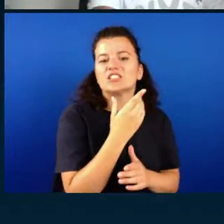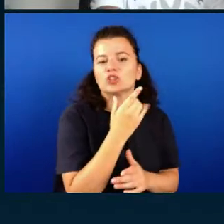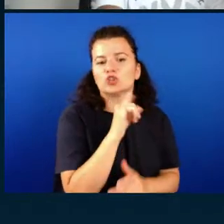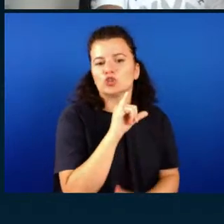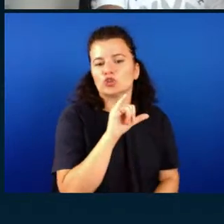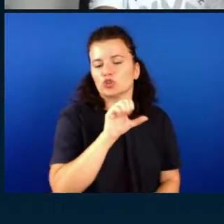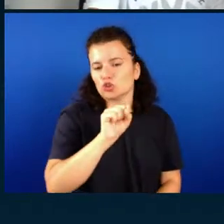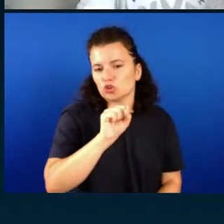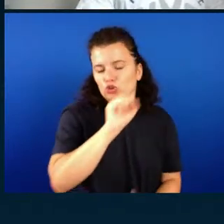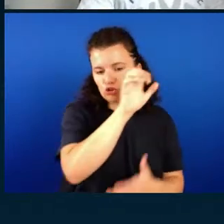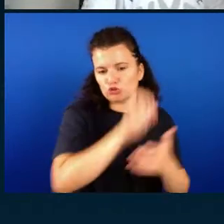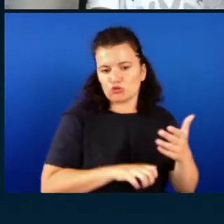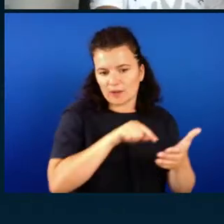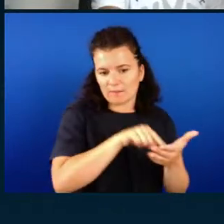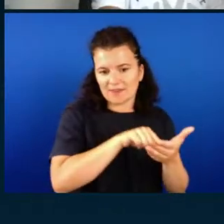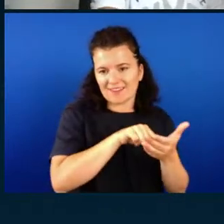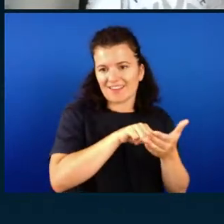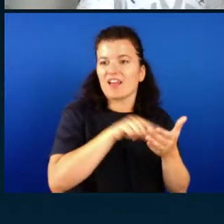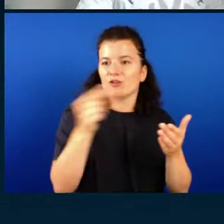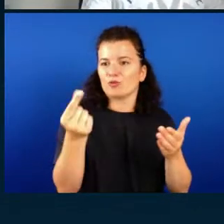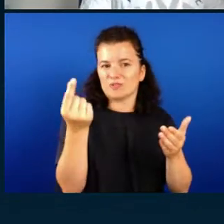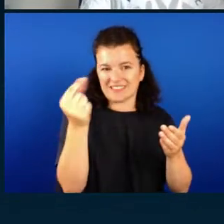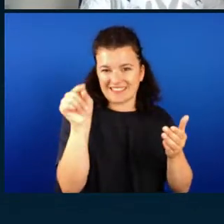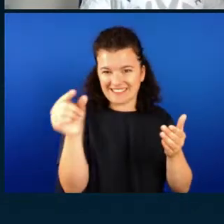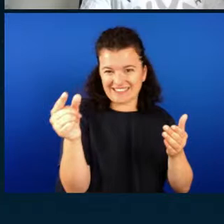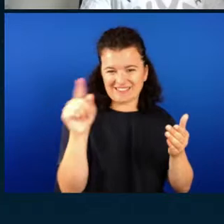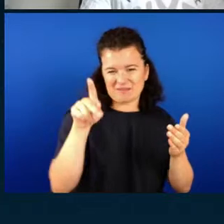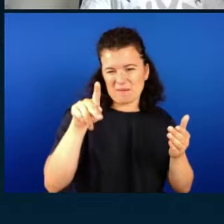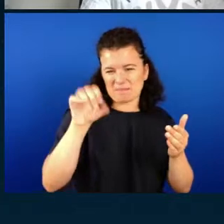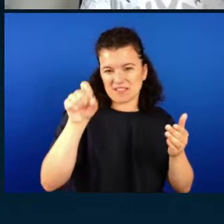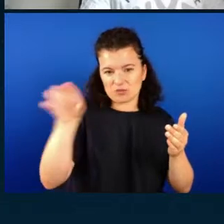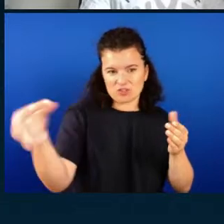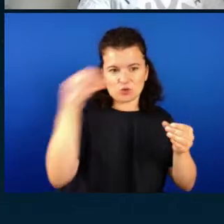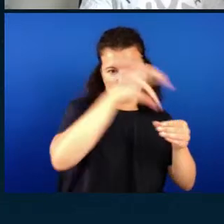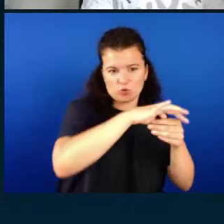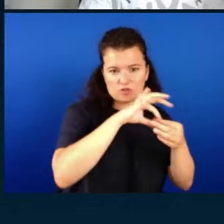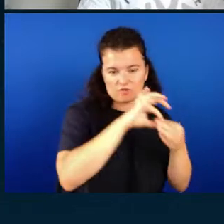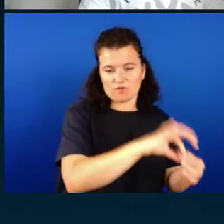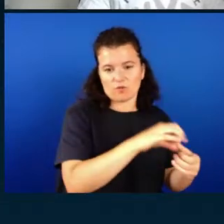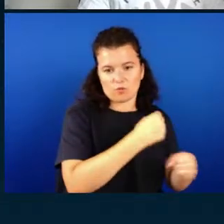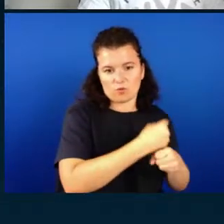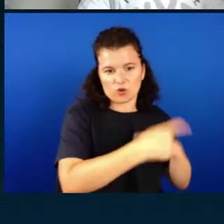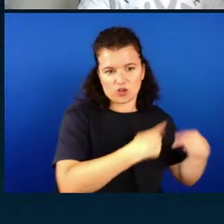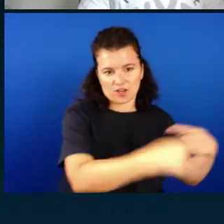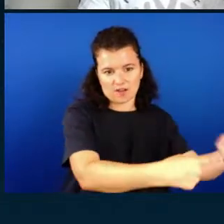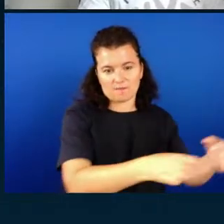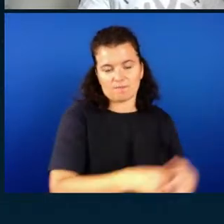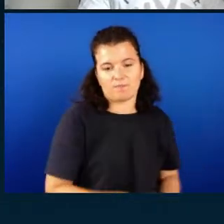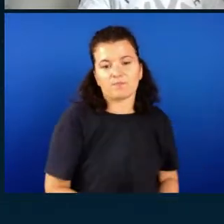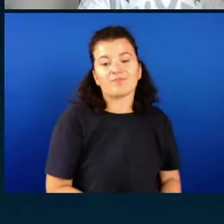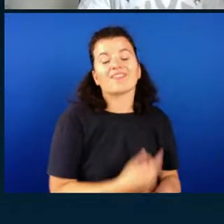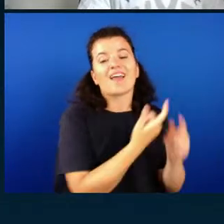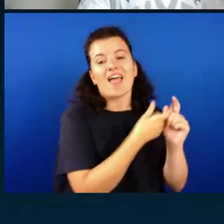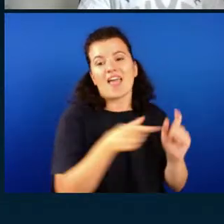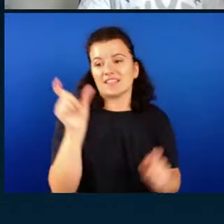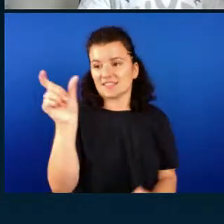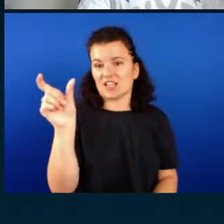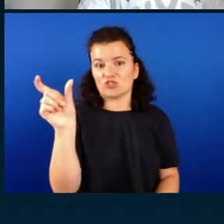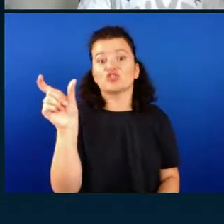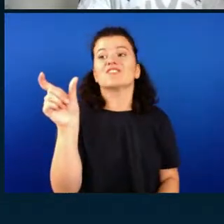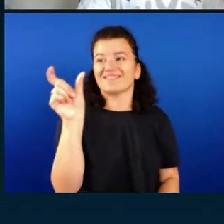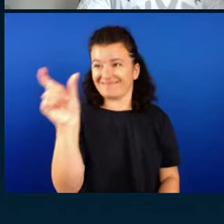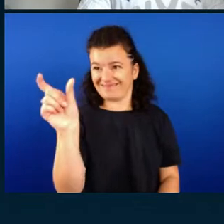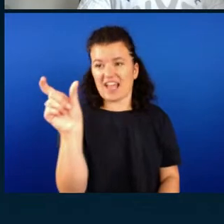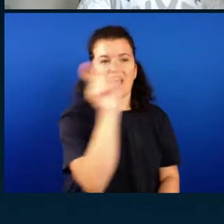to our presentation. I'll get back to the extension structure so that we'll create the same structure here. Go back